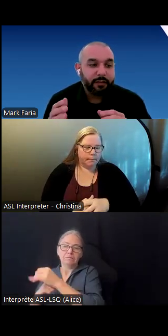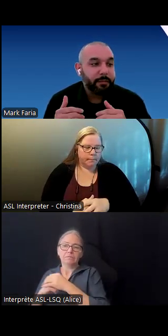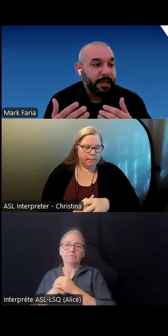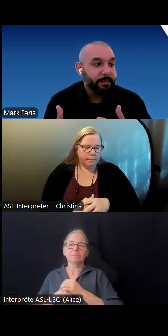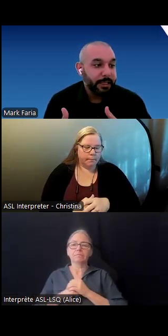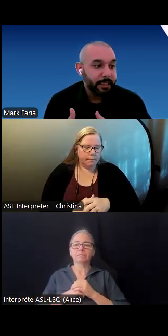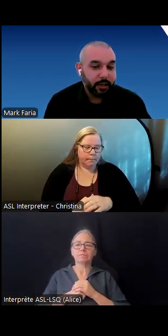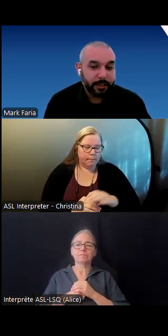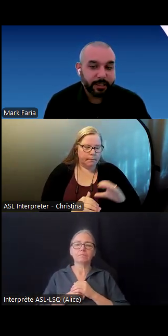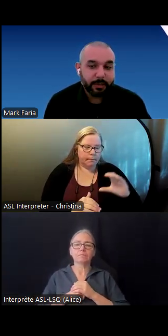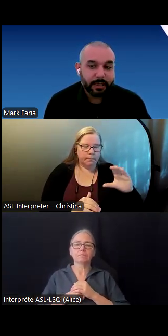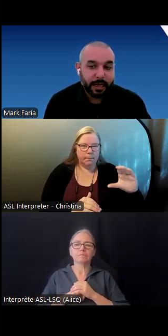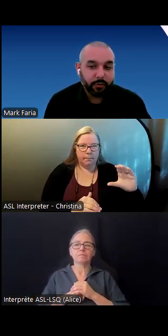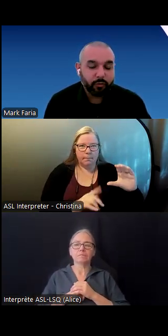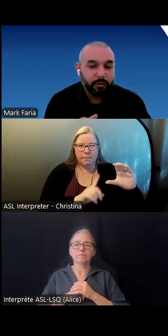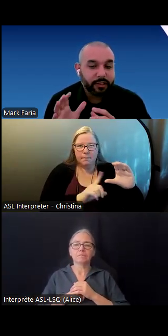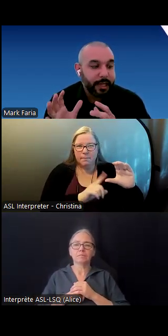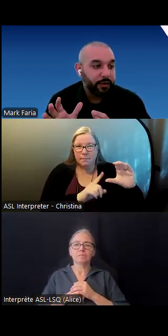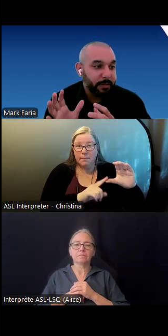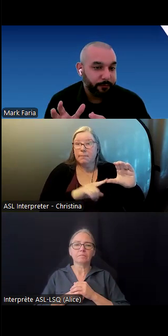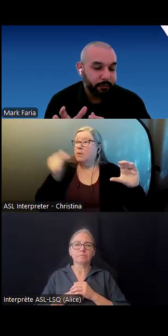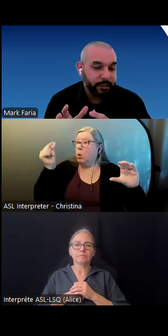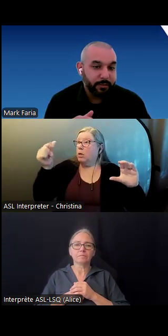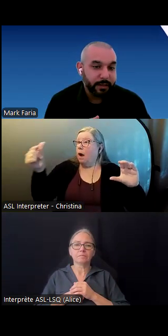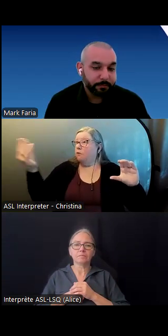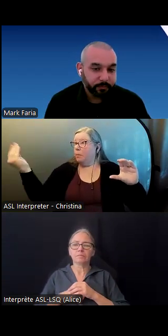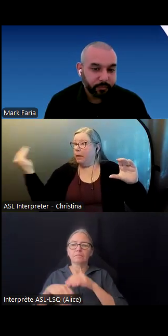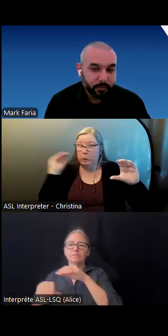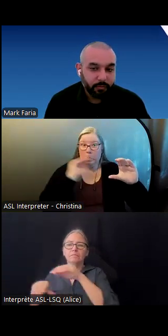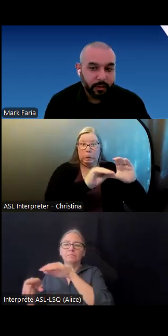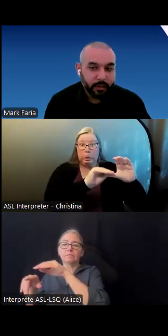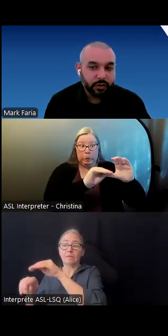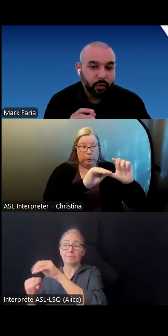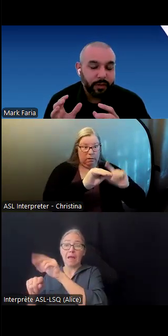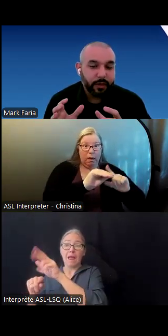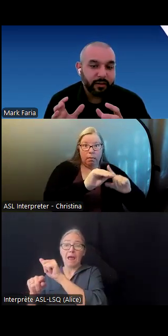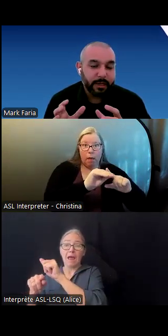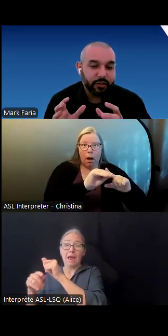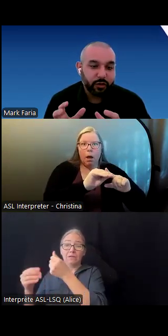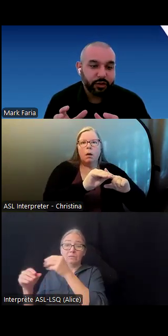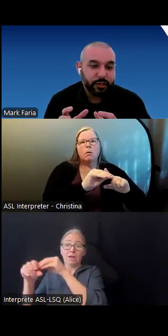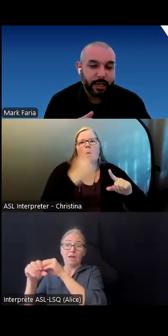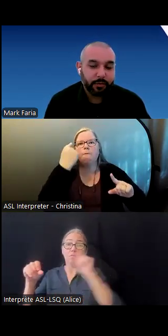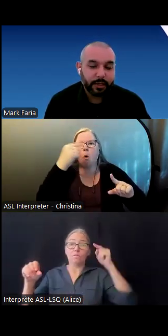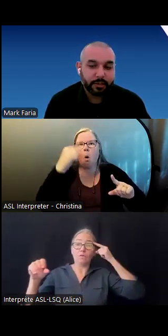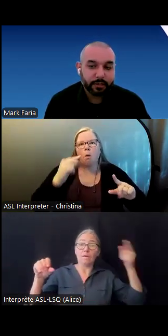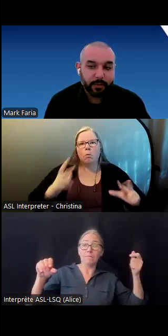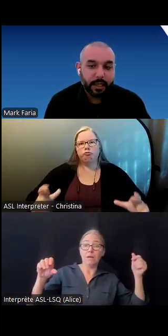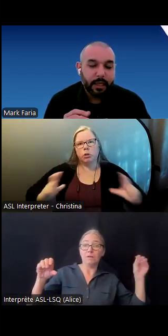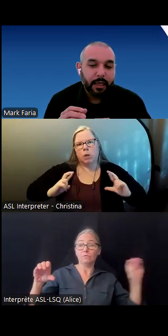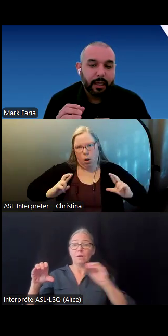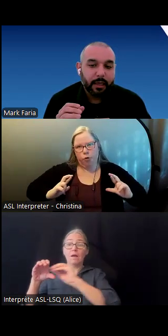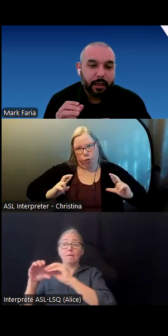if the government pays money into the RDSP account, this account is meant for retirement. So the way that the government has structured this account